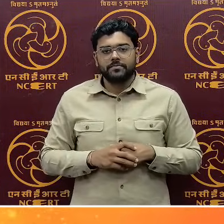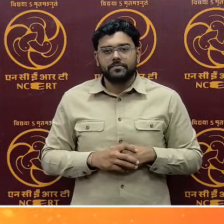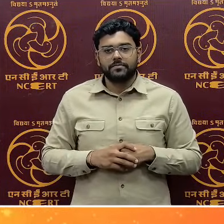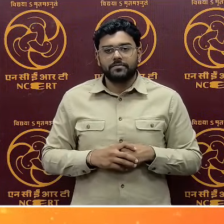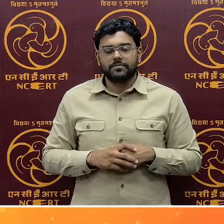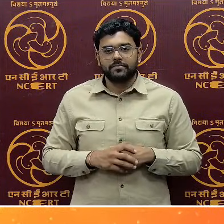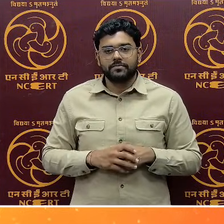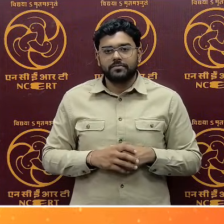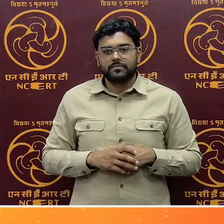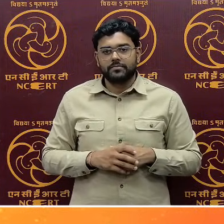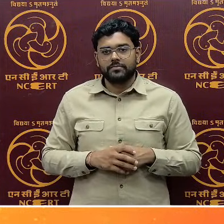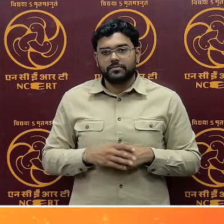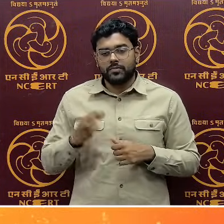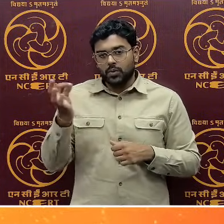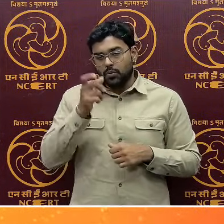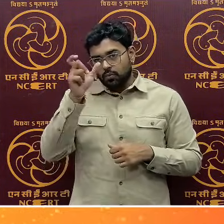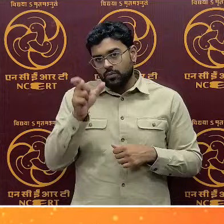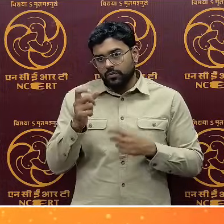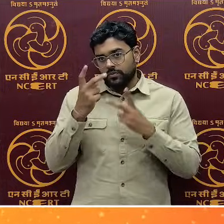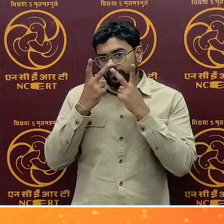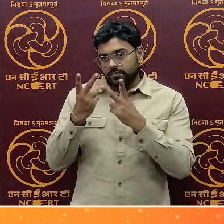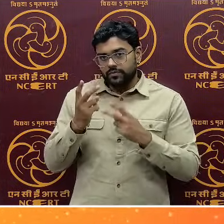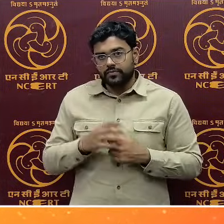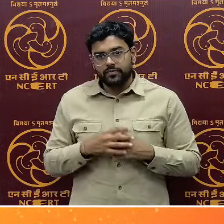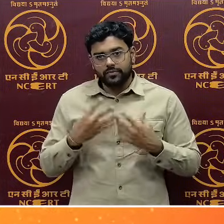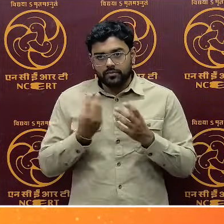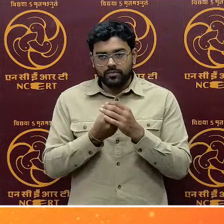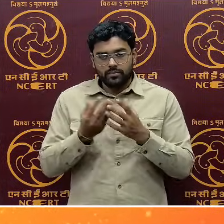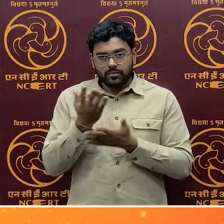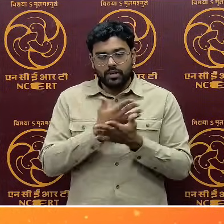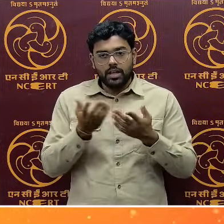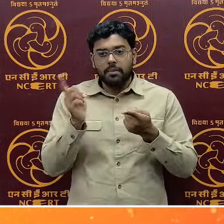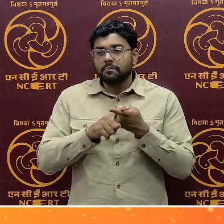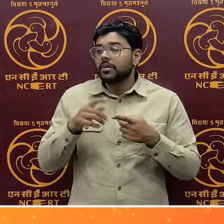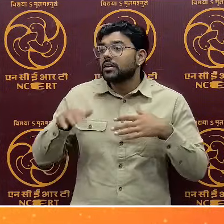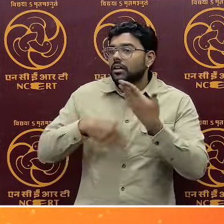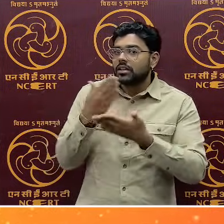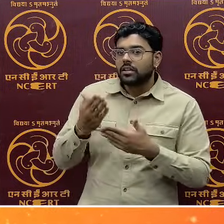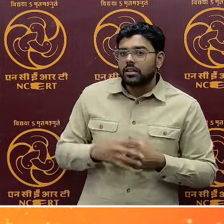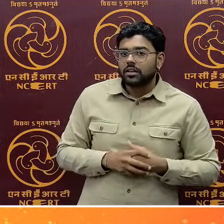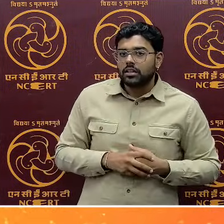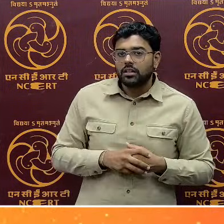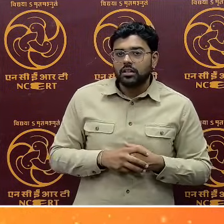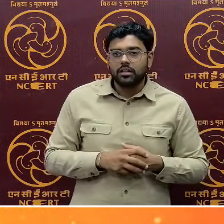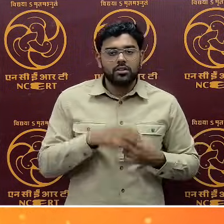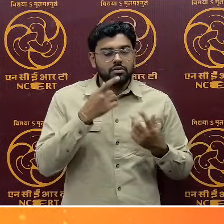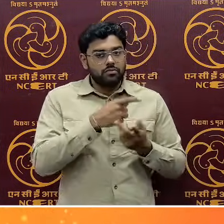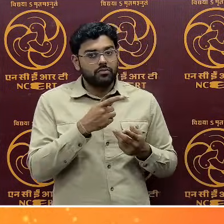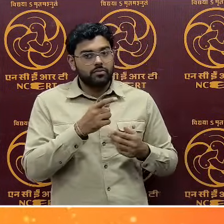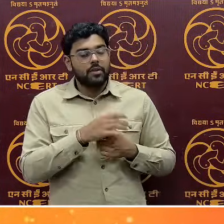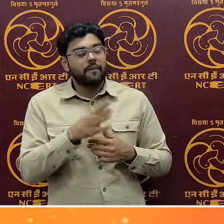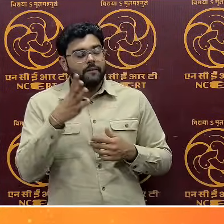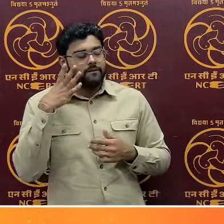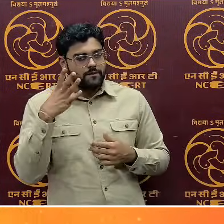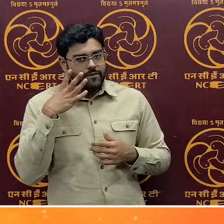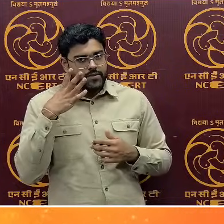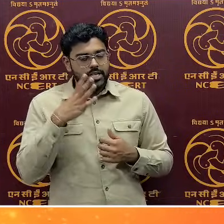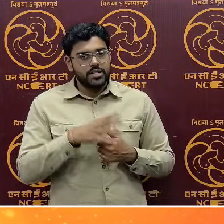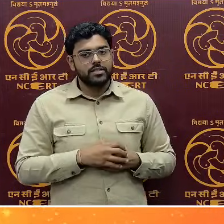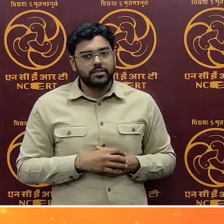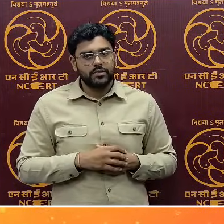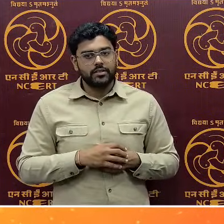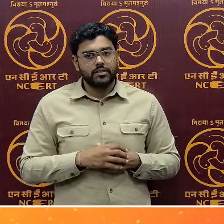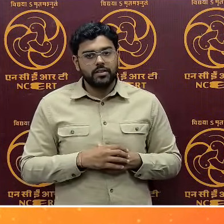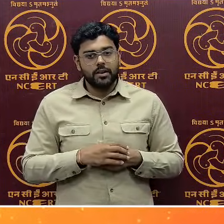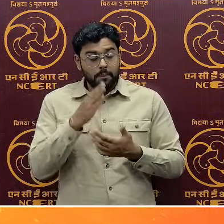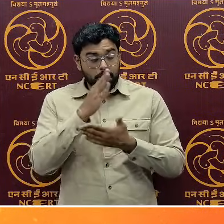So, these are the new words we have discussed. So, what happened next? For that you have to wait For the part